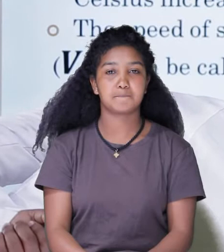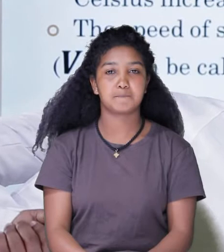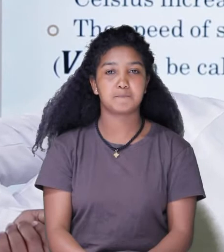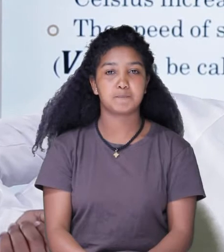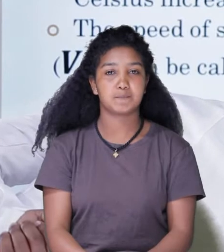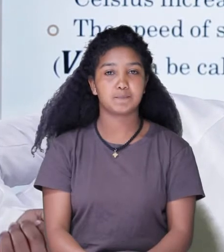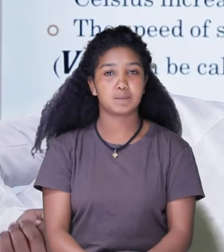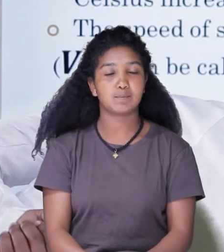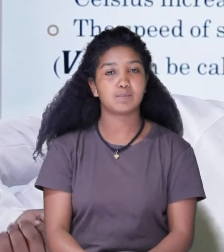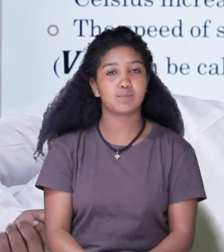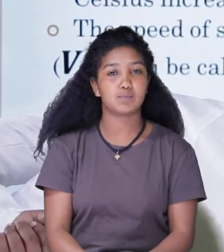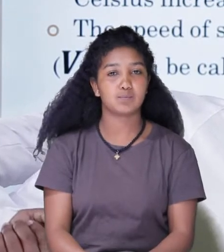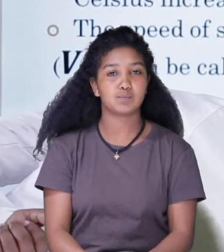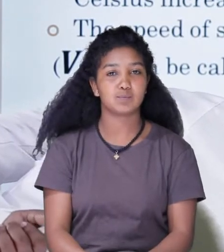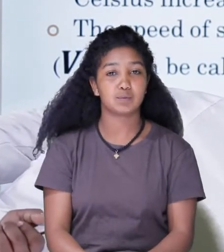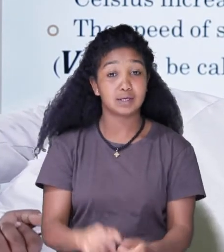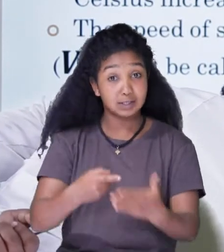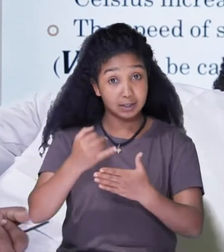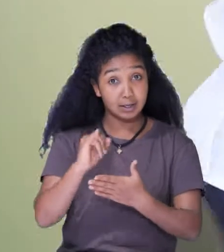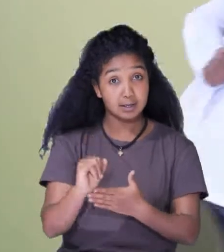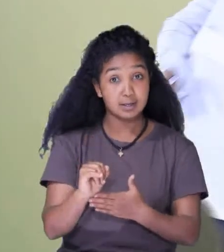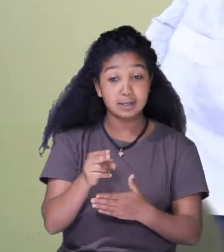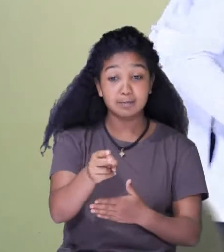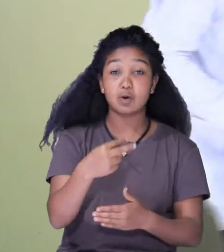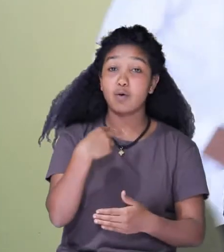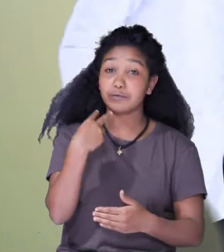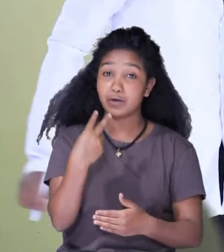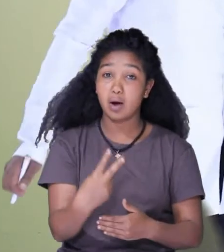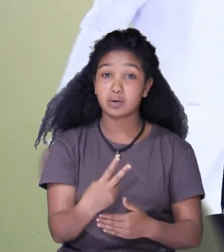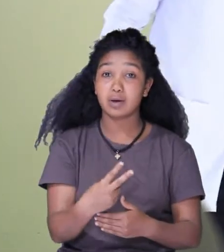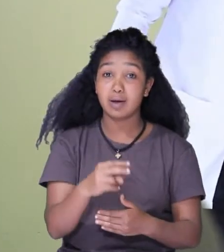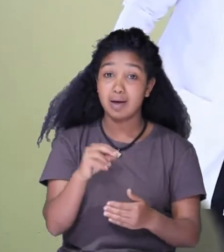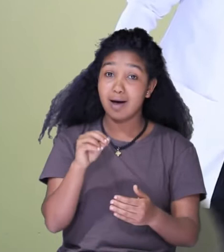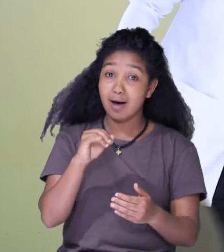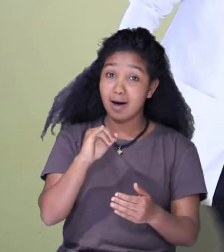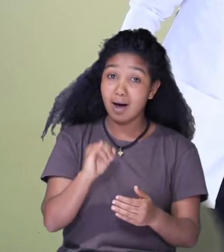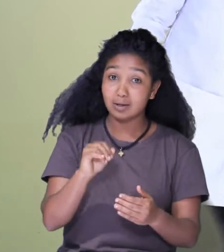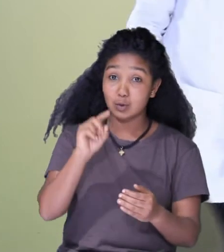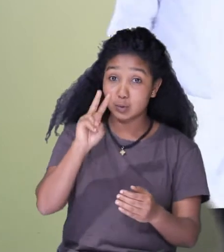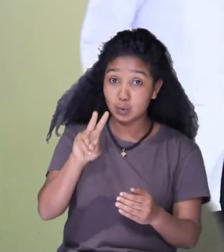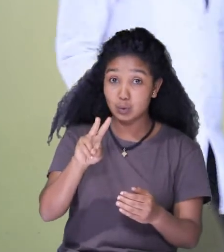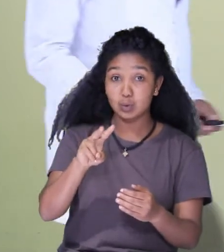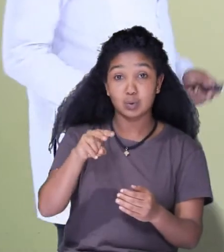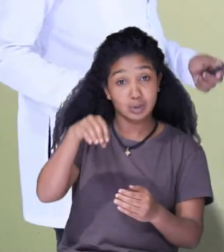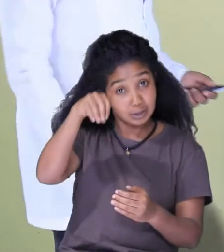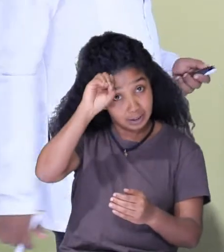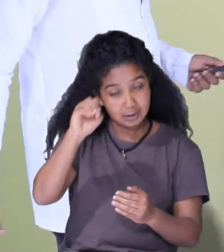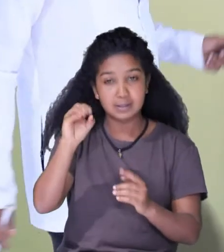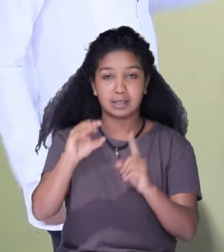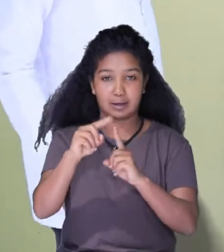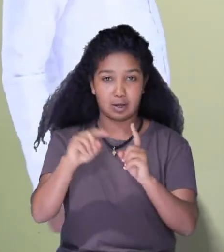332.2 meter per second. This is the speed of sound at 2 degrees centigrade.